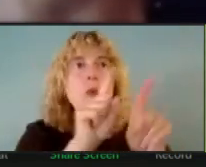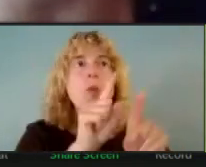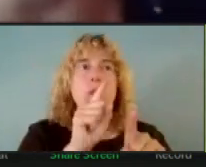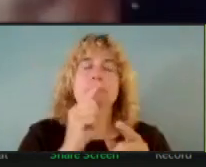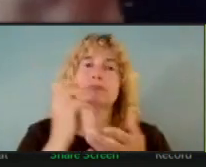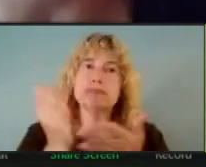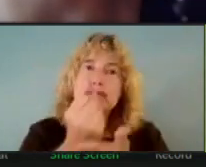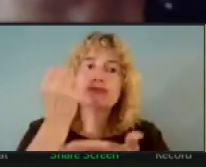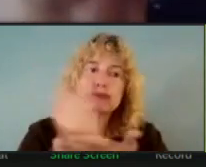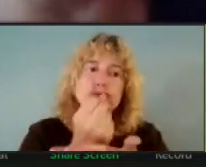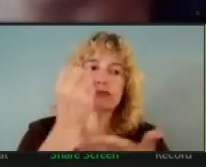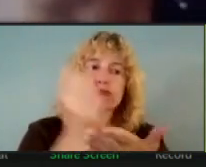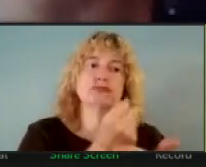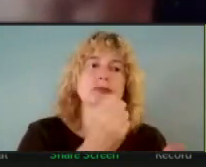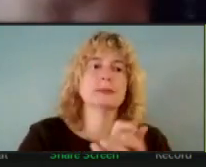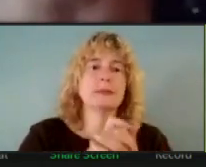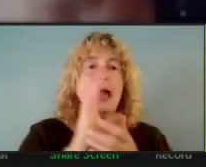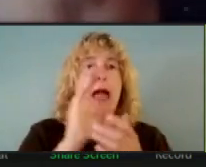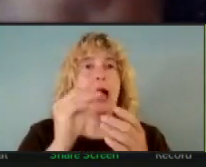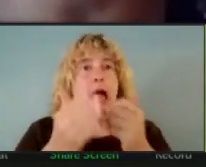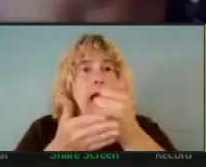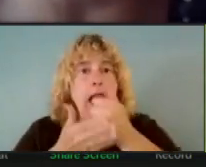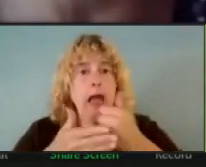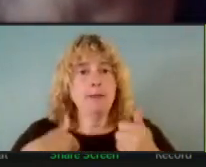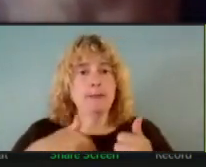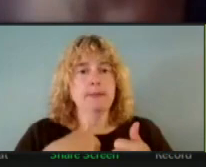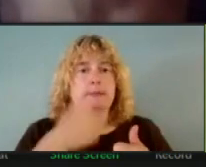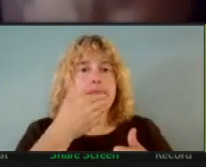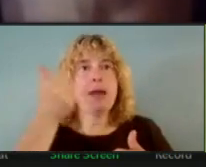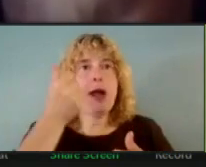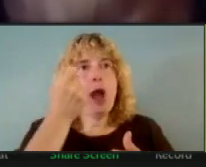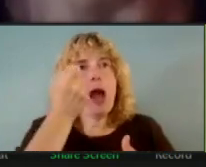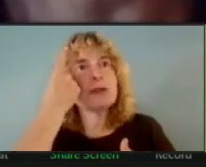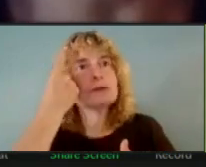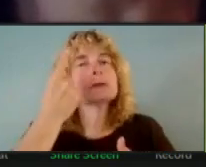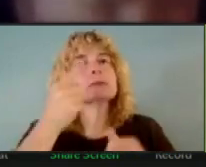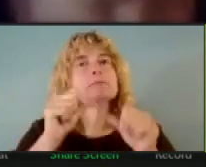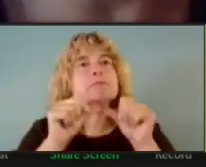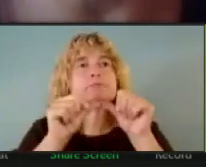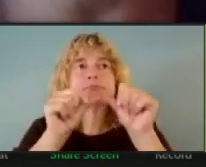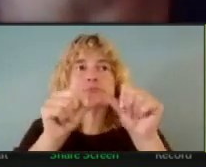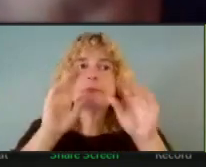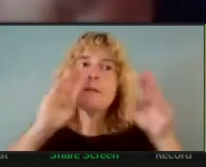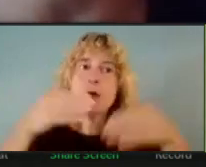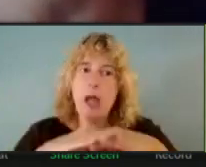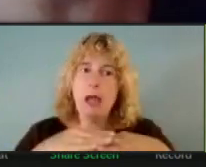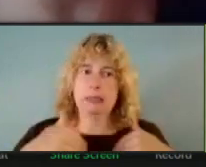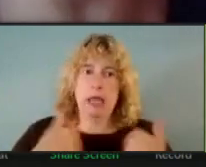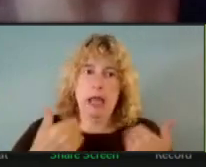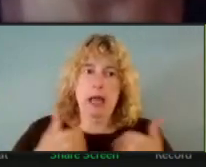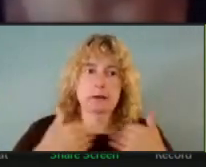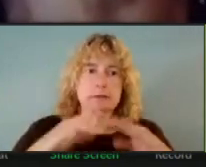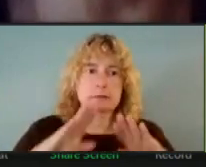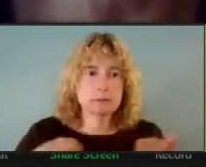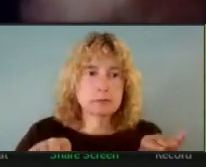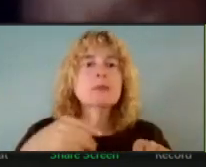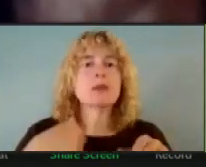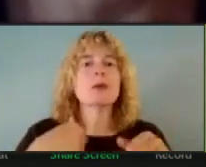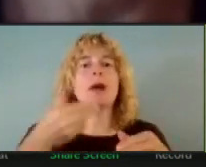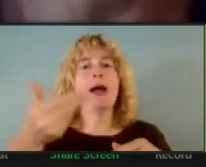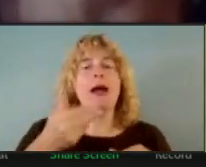better understand and continue to have this lens on particularly pediatrics, we're very pleased to have Dr. Eric